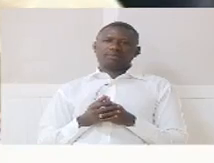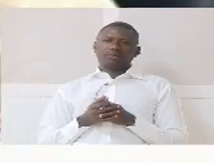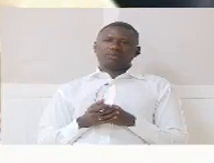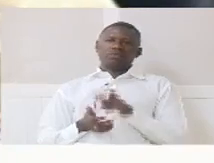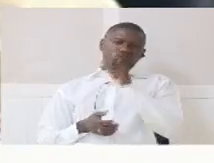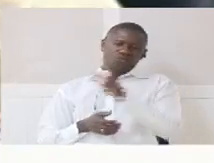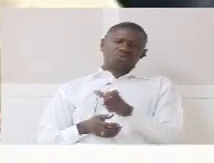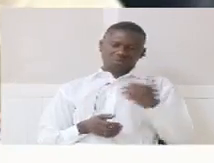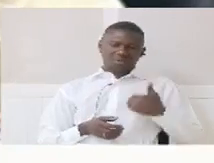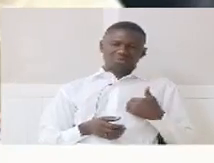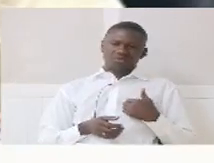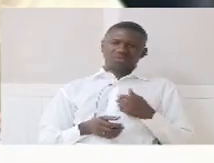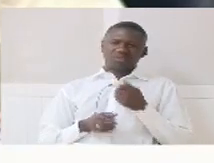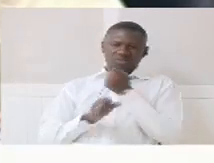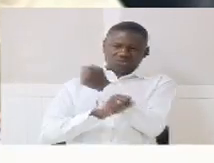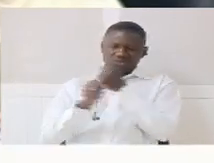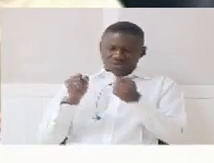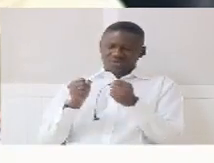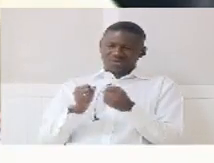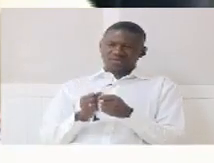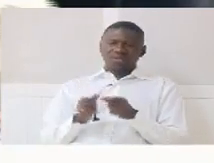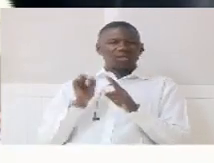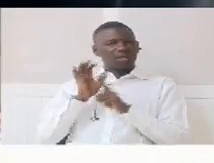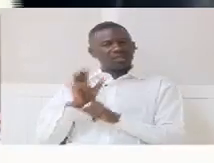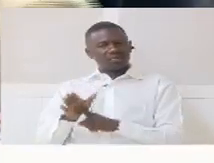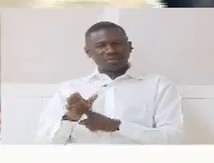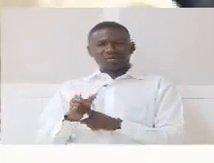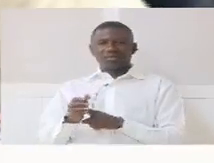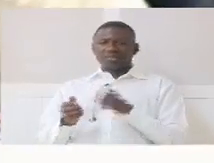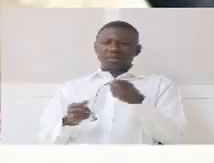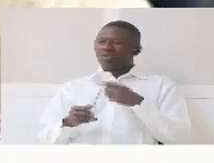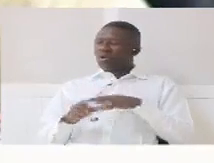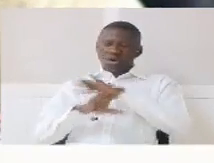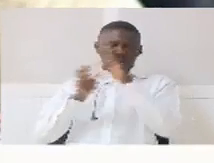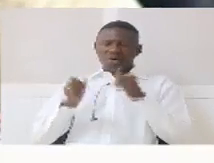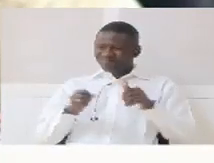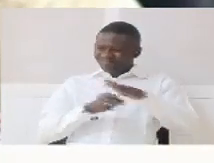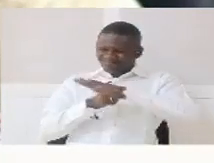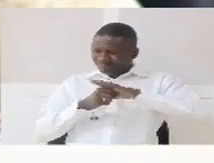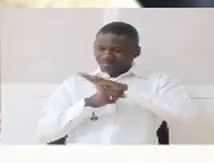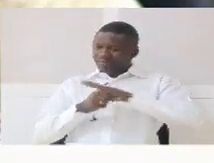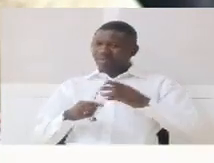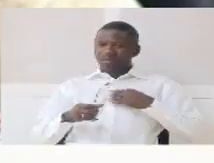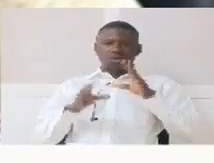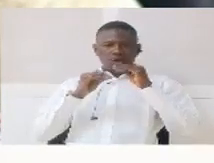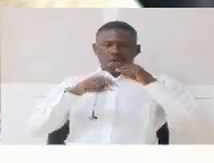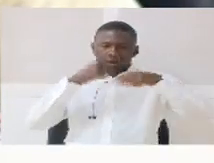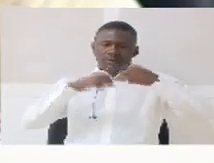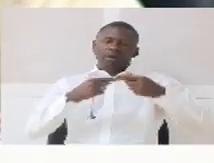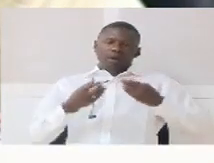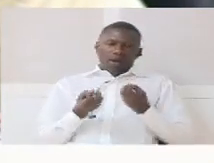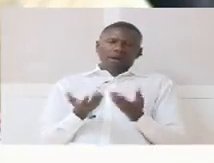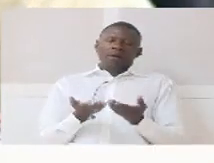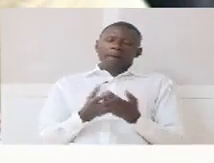nyamin. Some people their condition is such despite that with all overcrowding min baby jen coming for despite all of the overcrowding that I